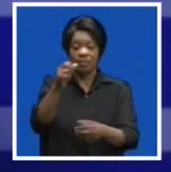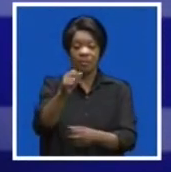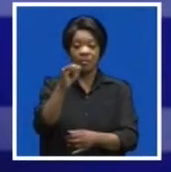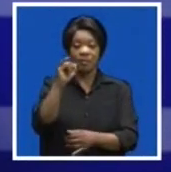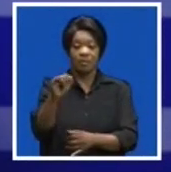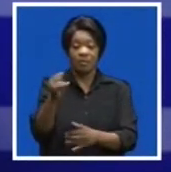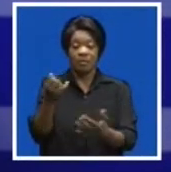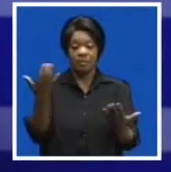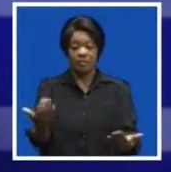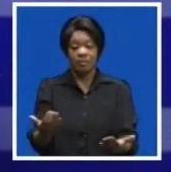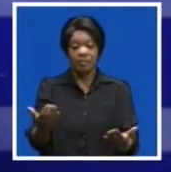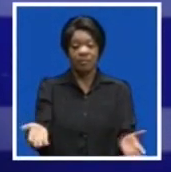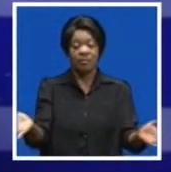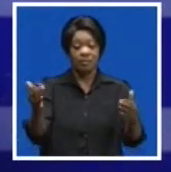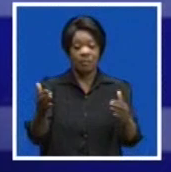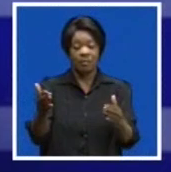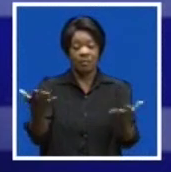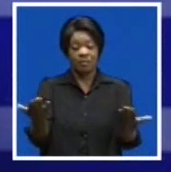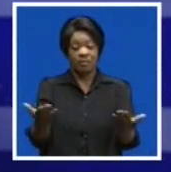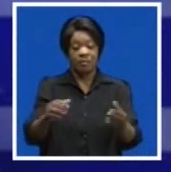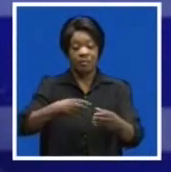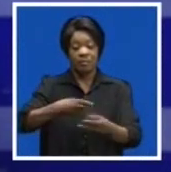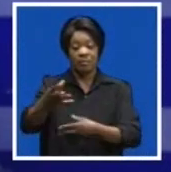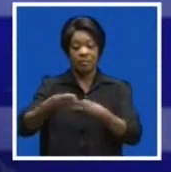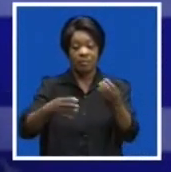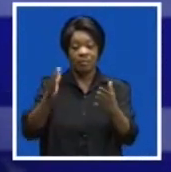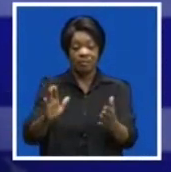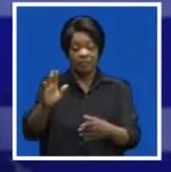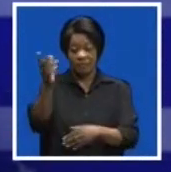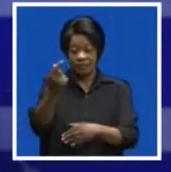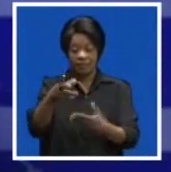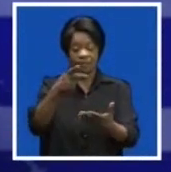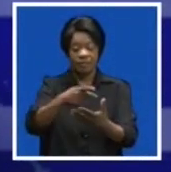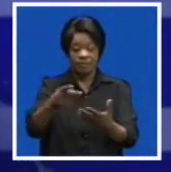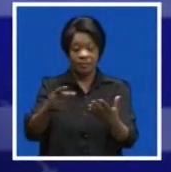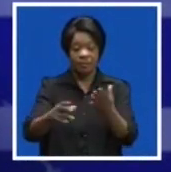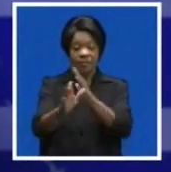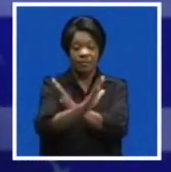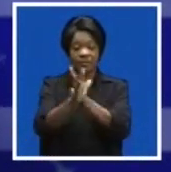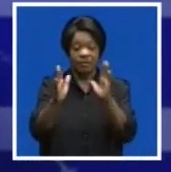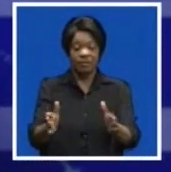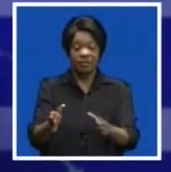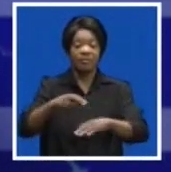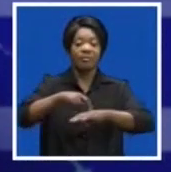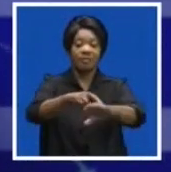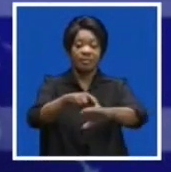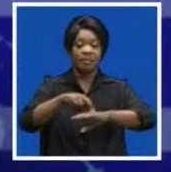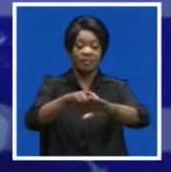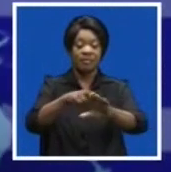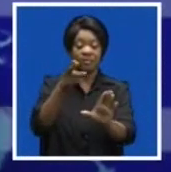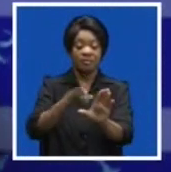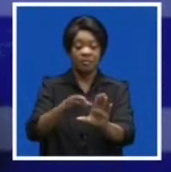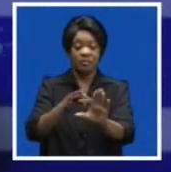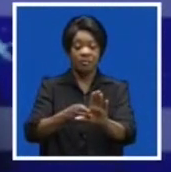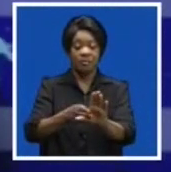that will compel all the contracted suppliers to prioritize Zambian transporters in the transportation of imported